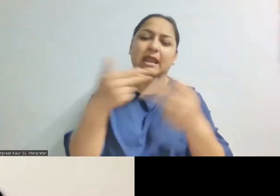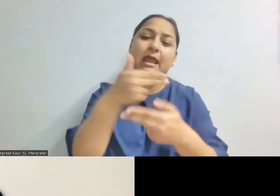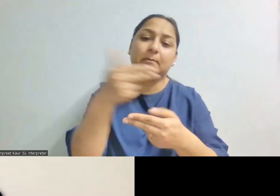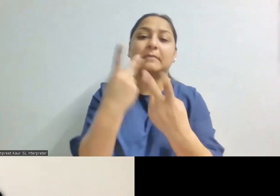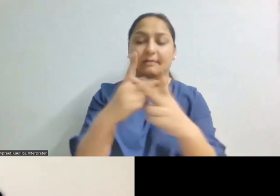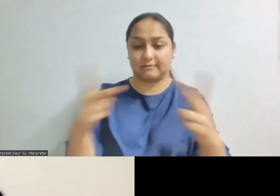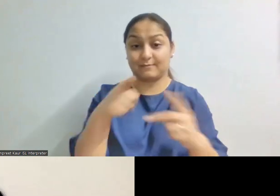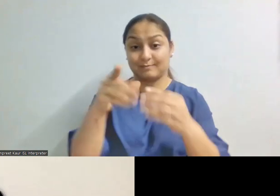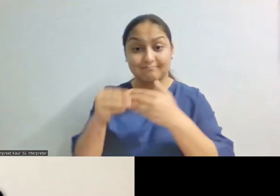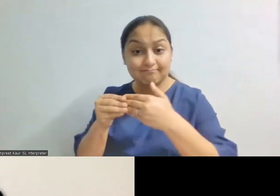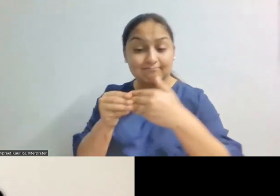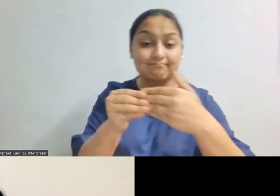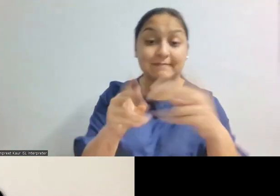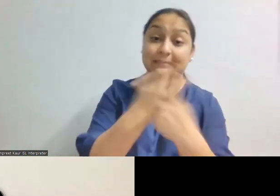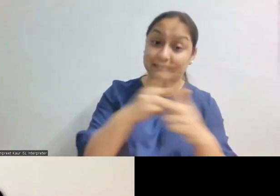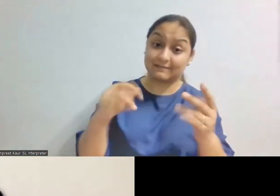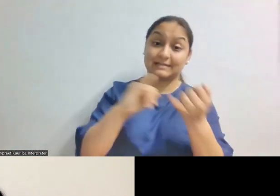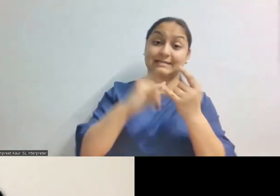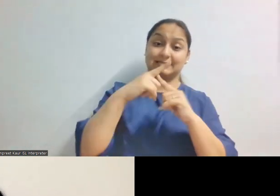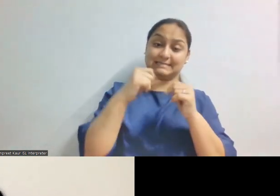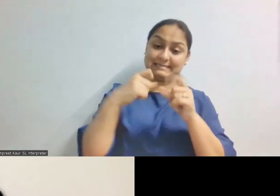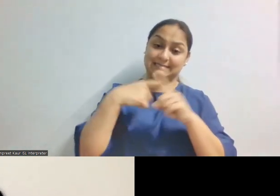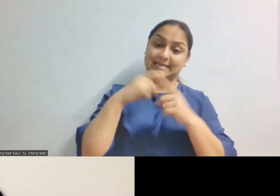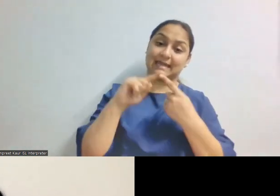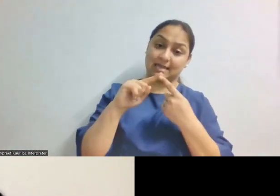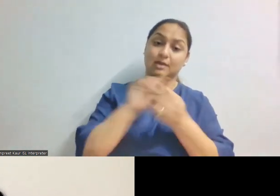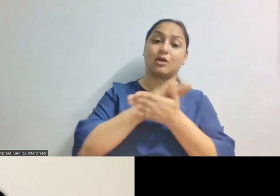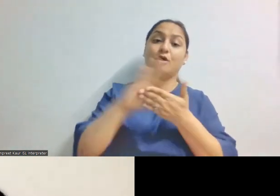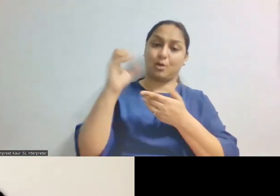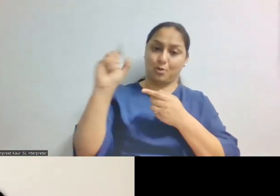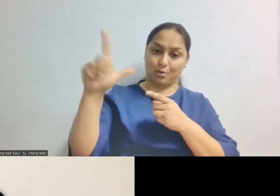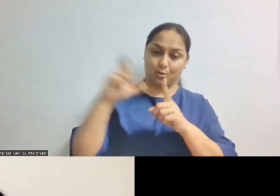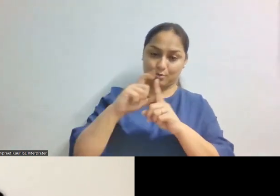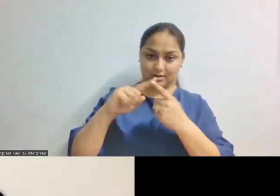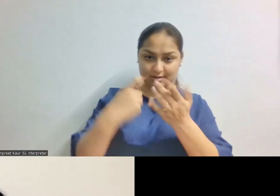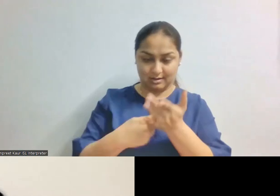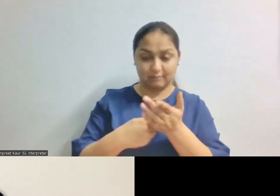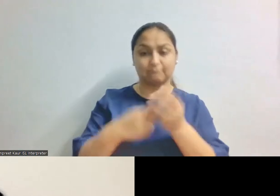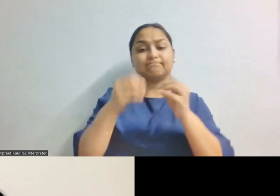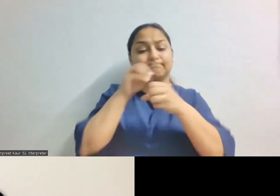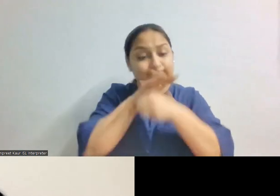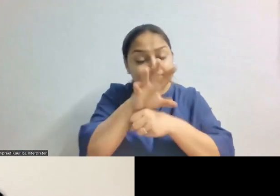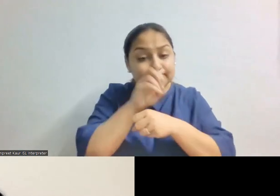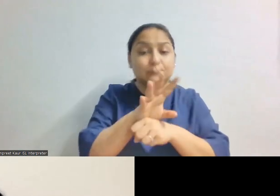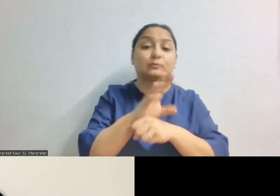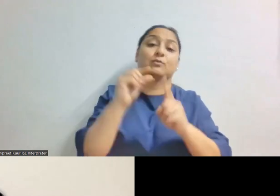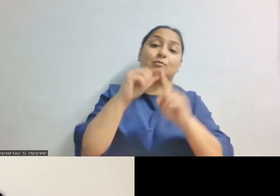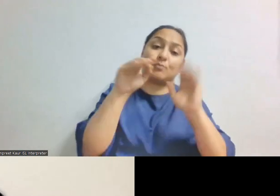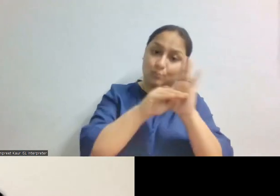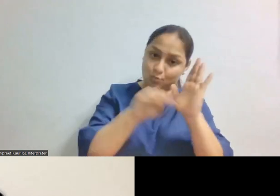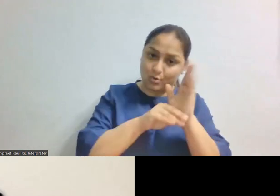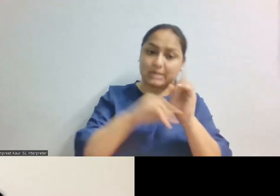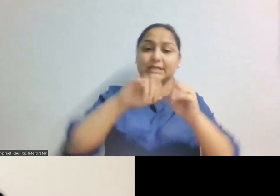led multi-stakeholder and cross-movement work, influenced policy and